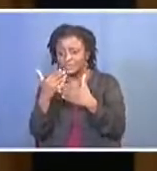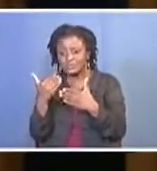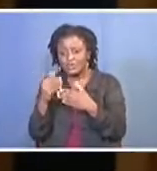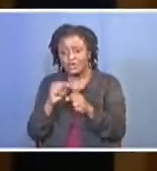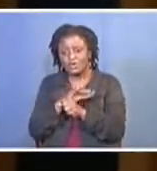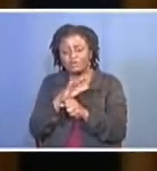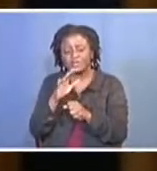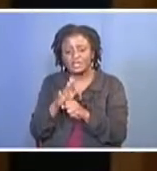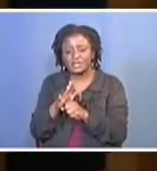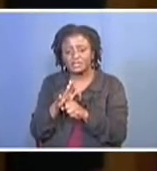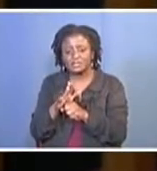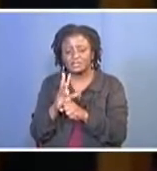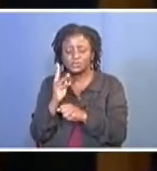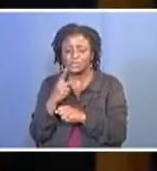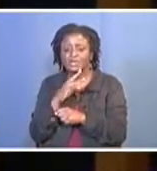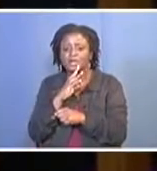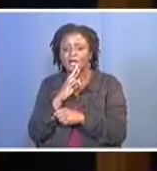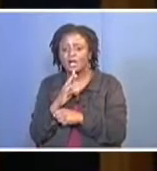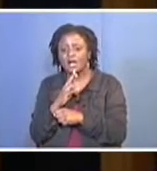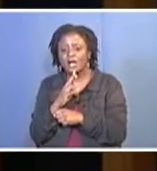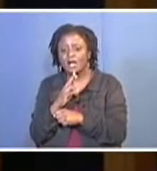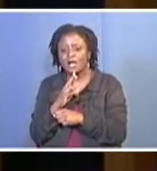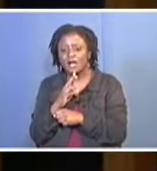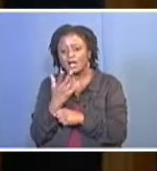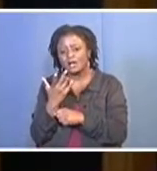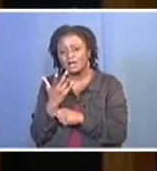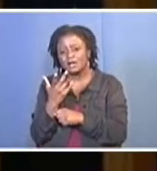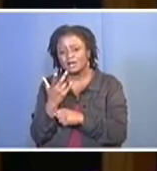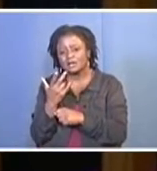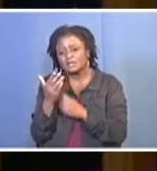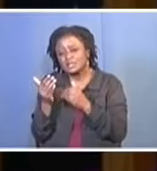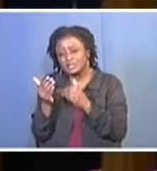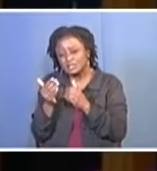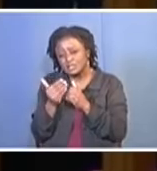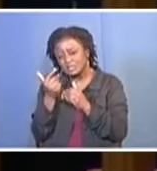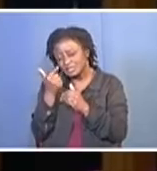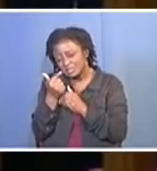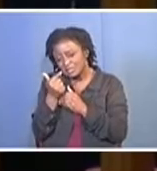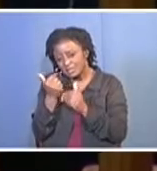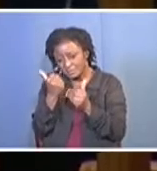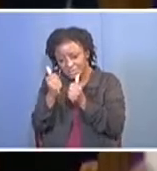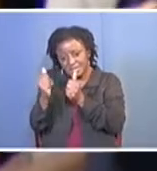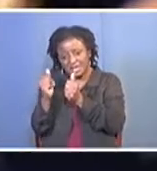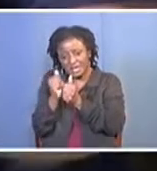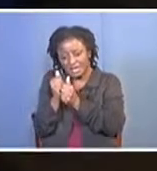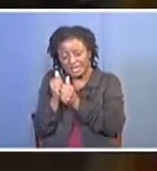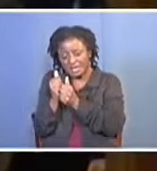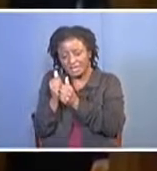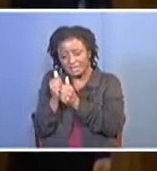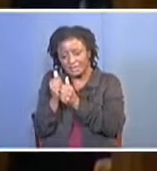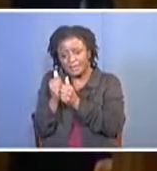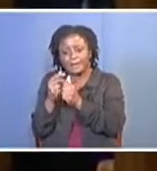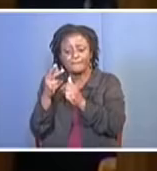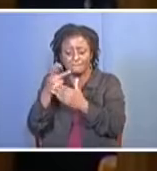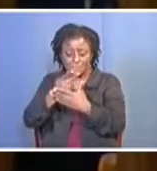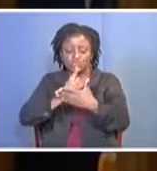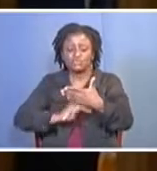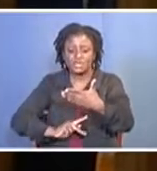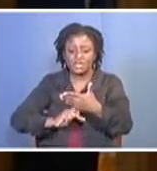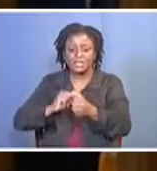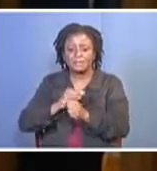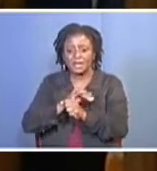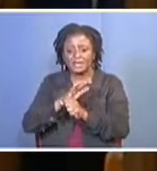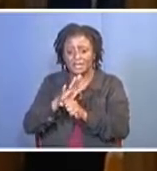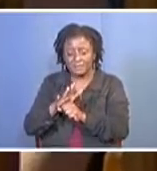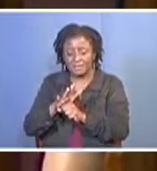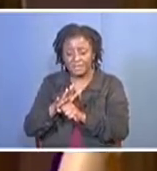We're tracking slightly behind where we were pre-pandemic, but suffice to say our numbers are strong